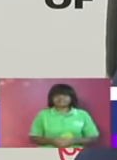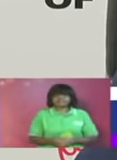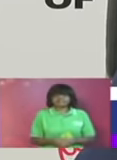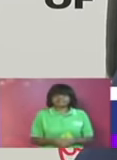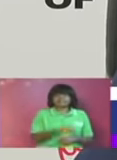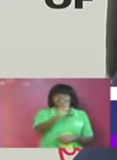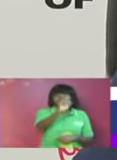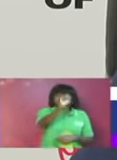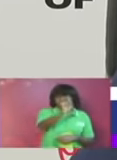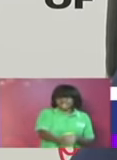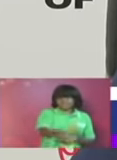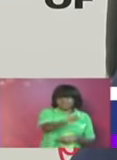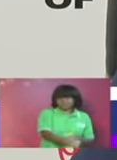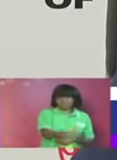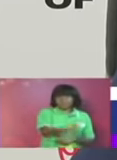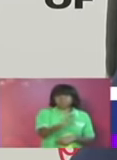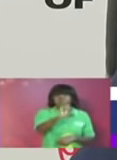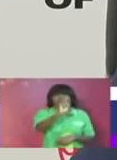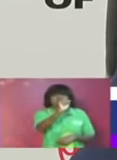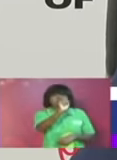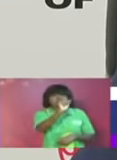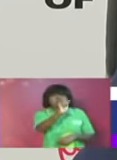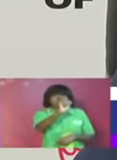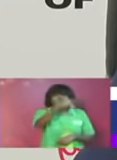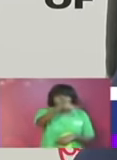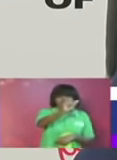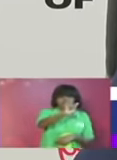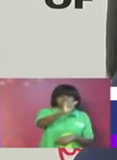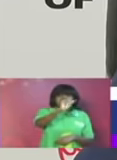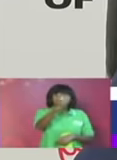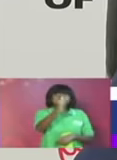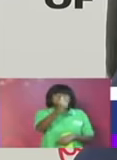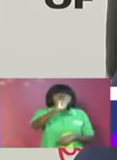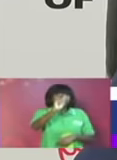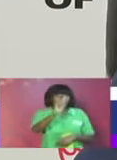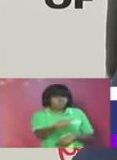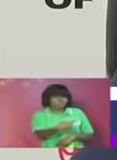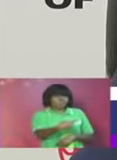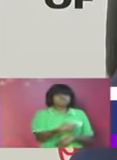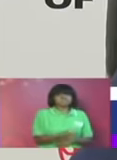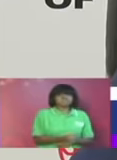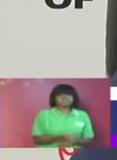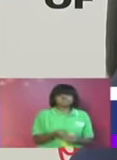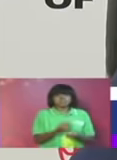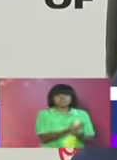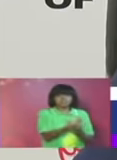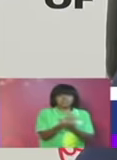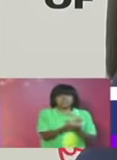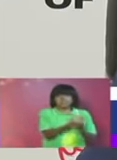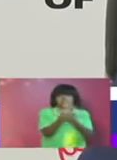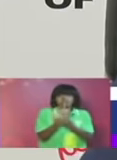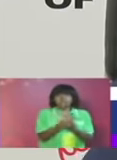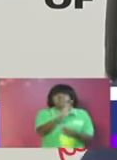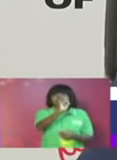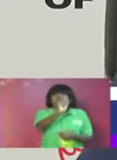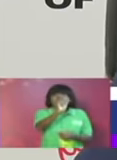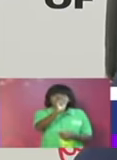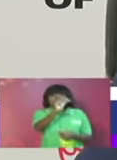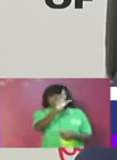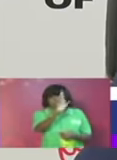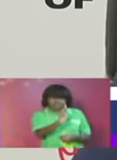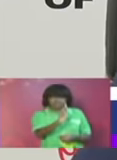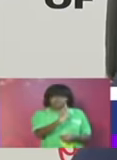SWRHA Sapa, 10,000 doses. Diwali Nagar, 5,000 doses. And the Atto Boldon